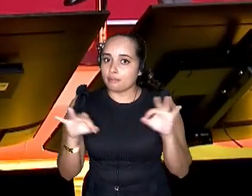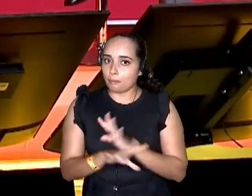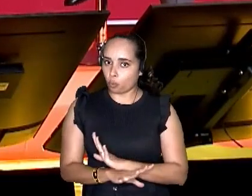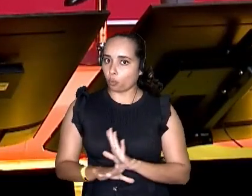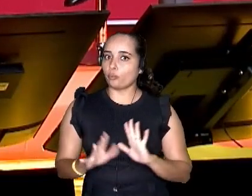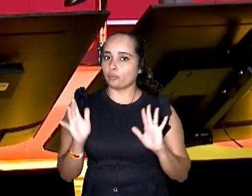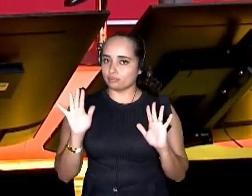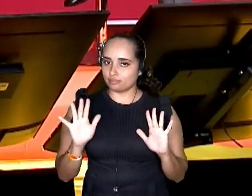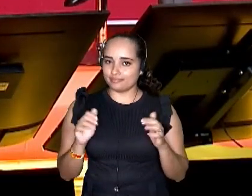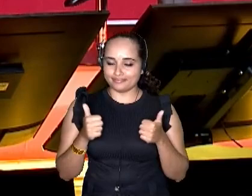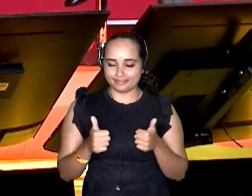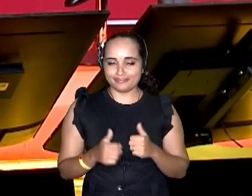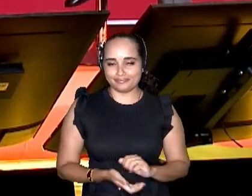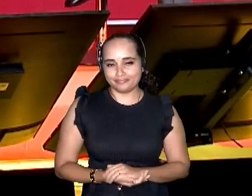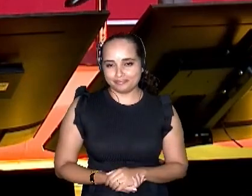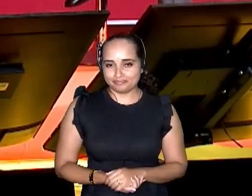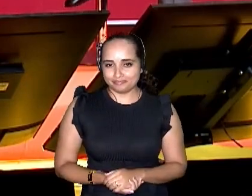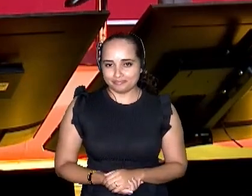Thank you so much.